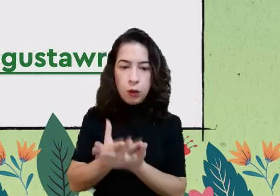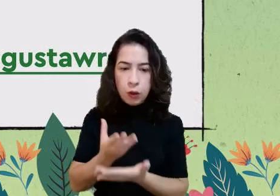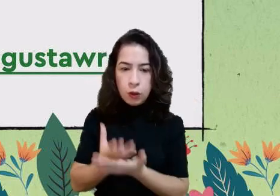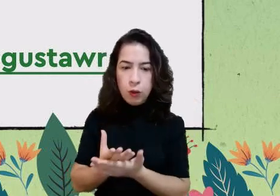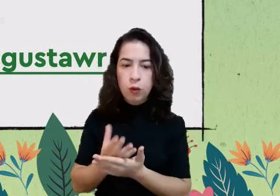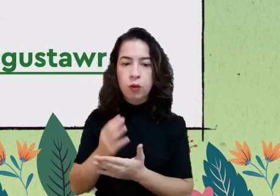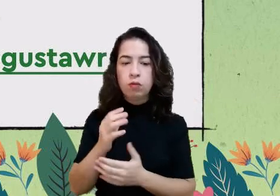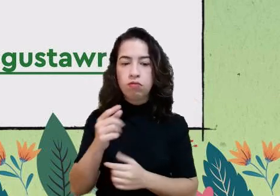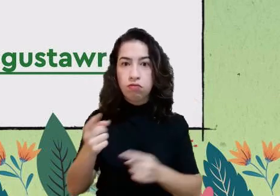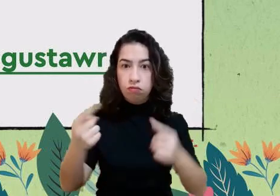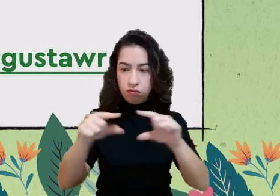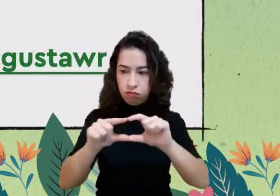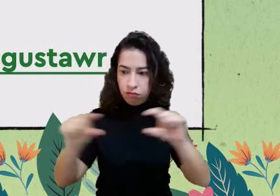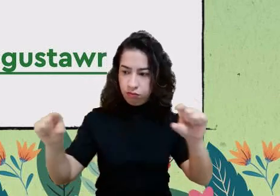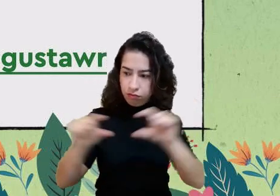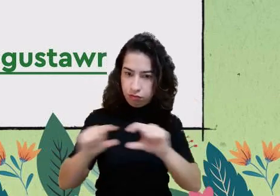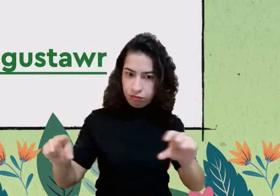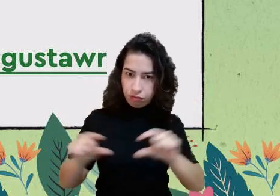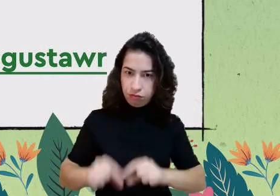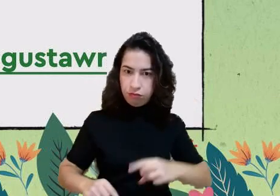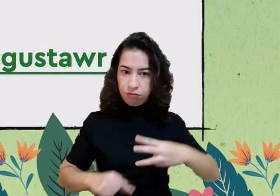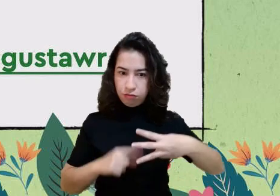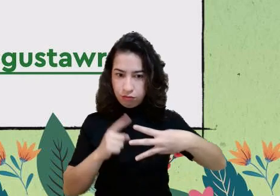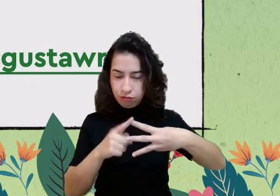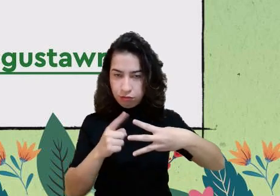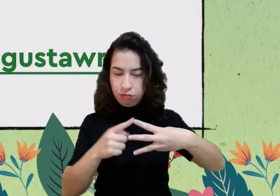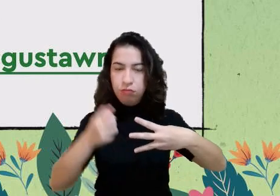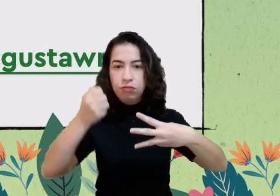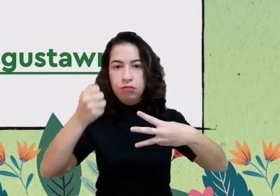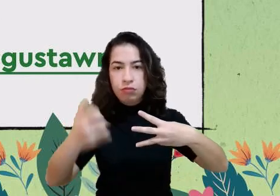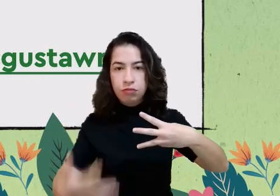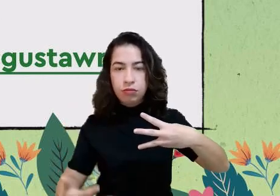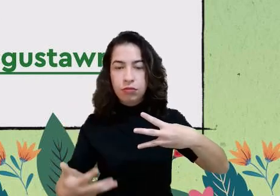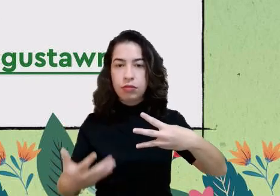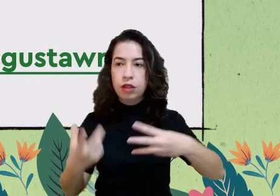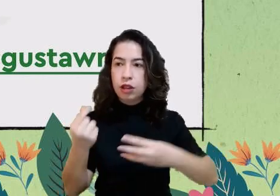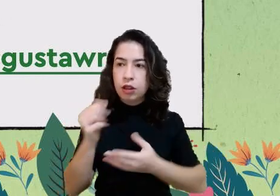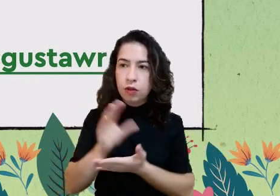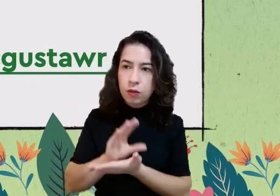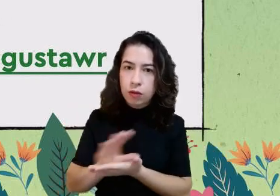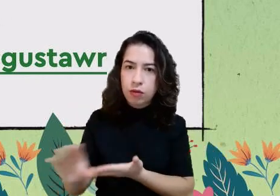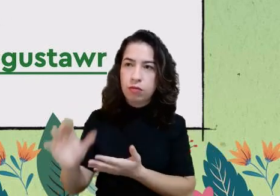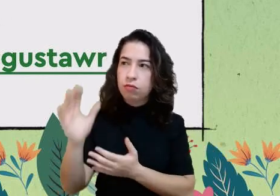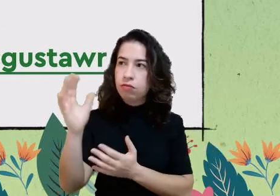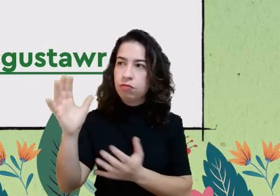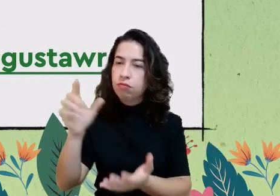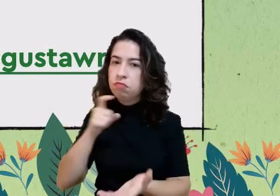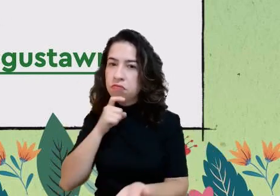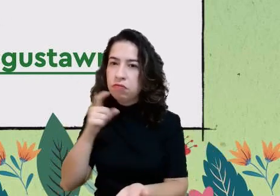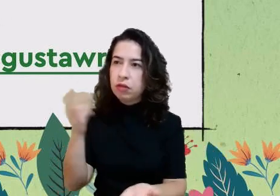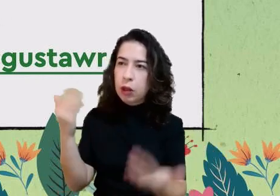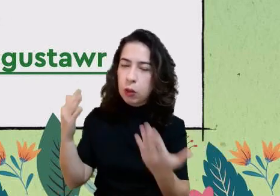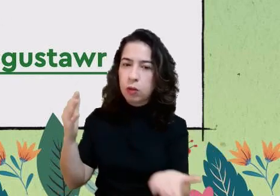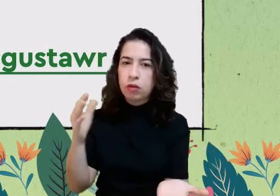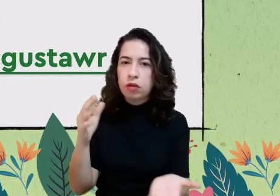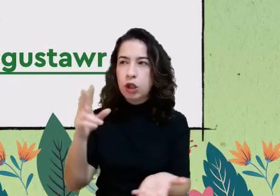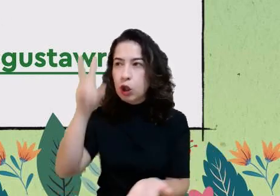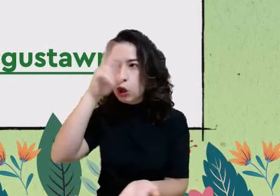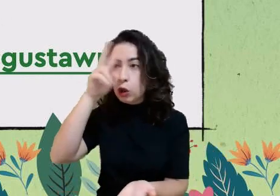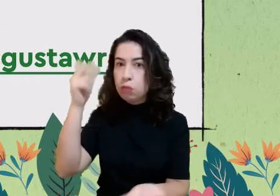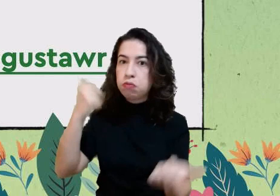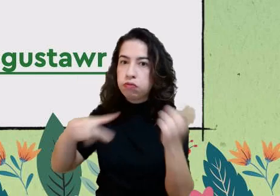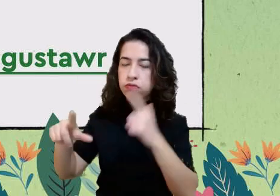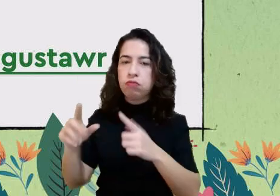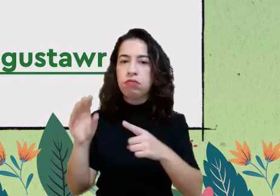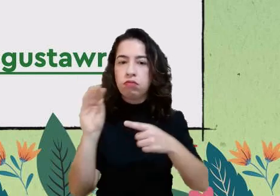climatic literacy. It's going to talk a little bit more about climate funding cases, successful cases. We have a lot